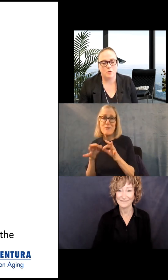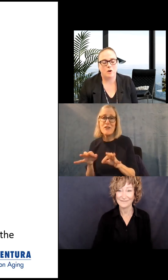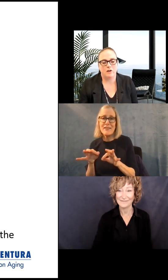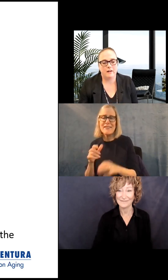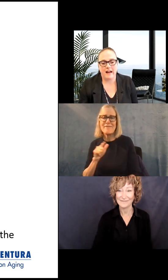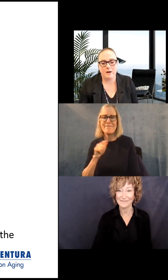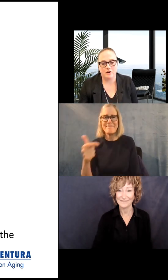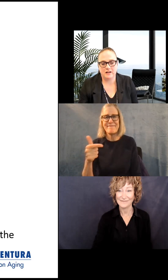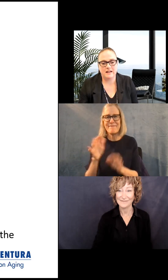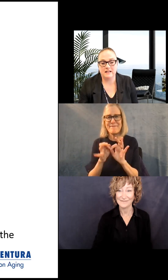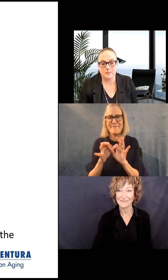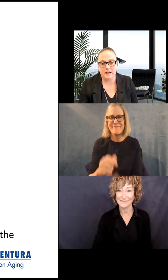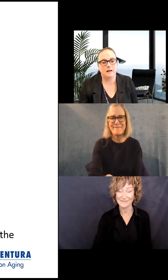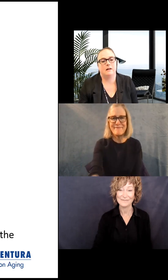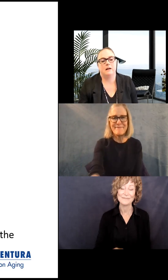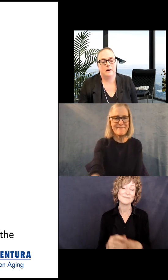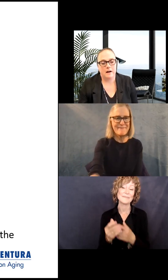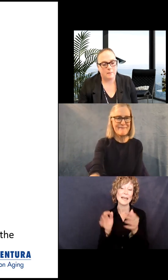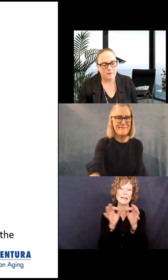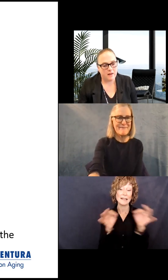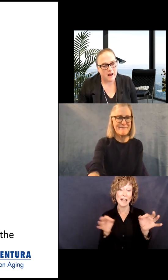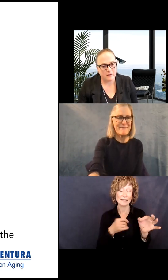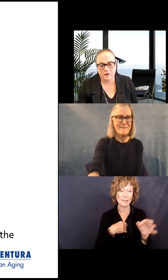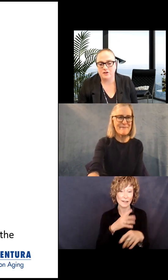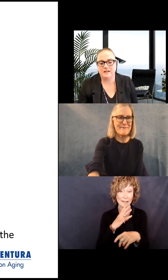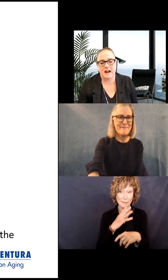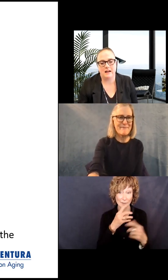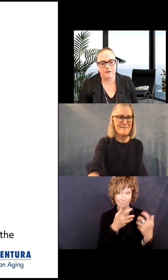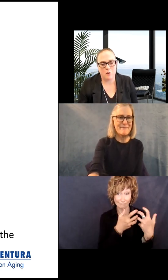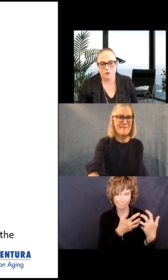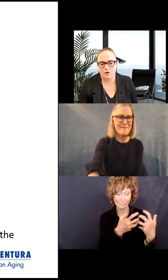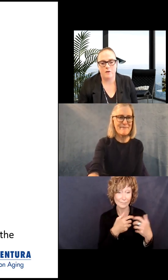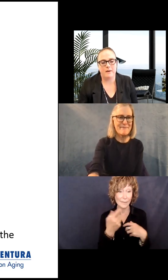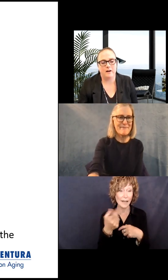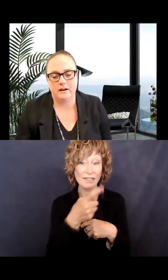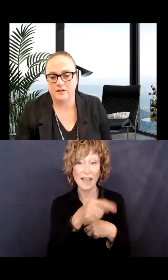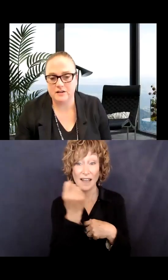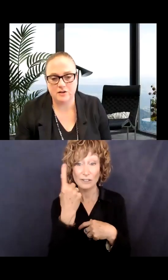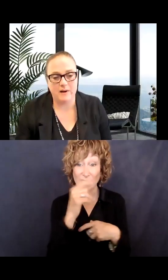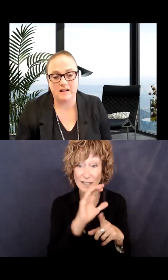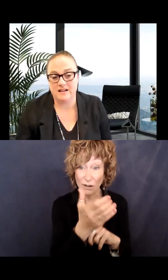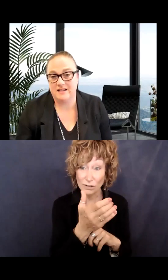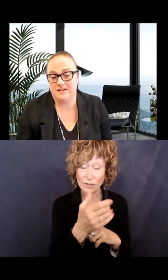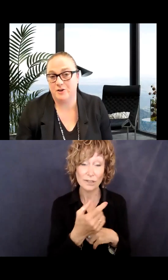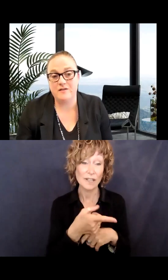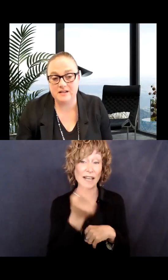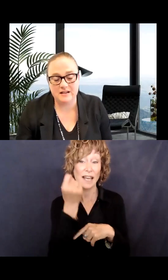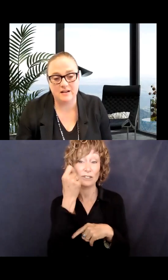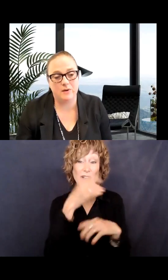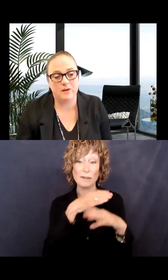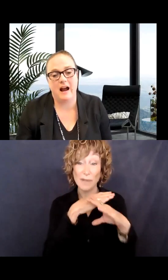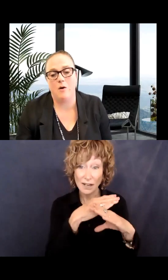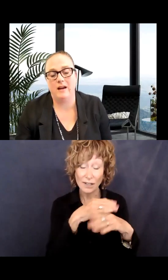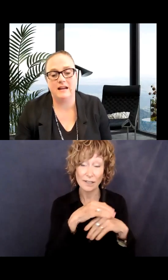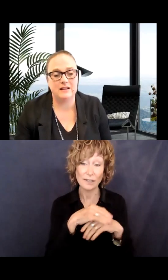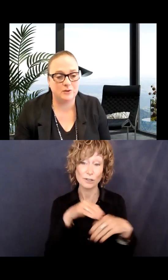the social worker in the language that they speak. They have an understanding of the culture and the barriers to accessing services